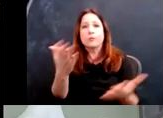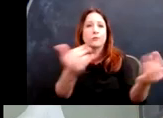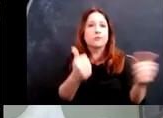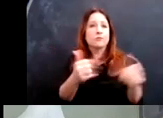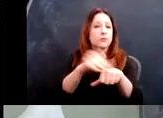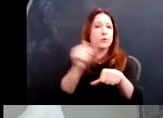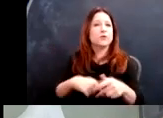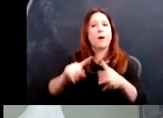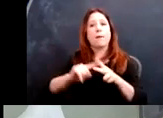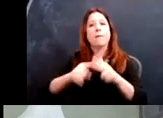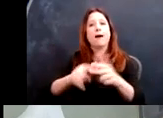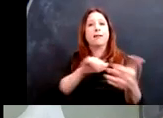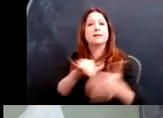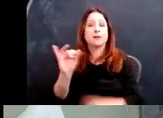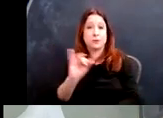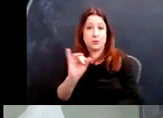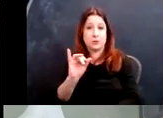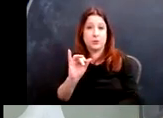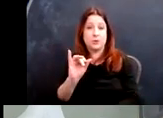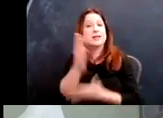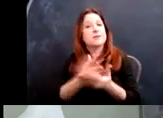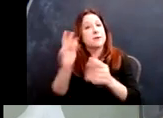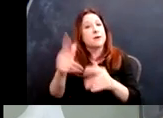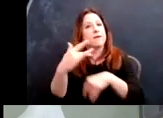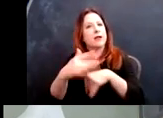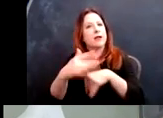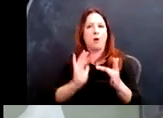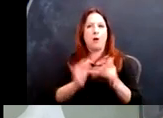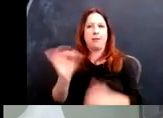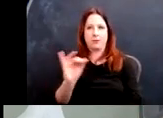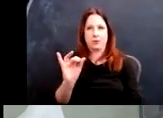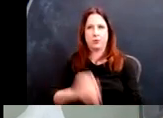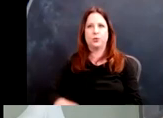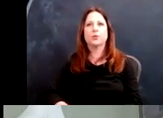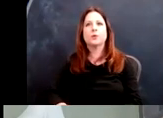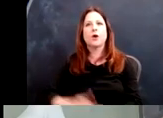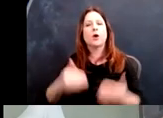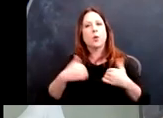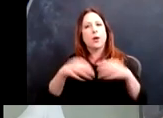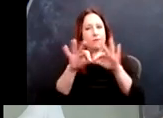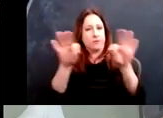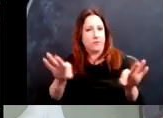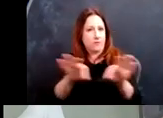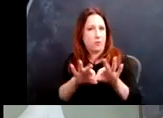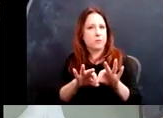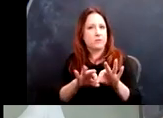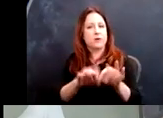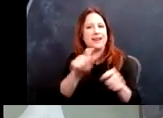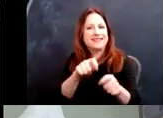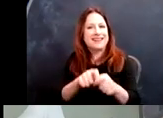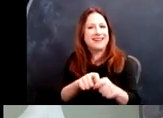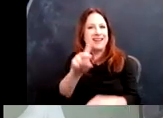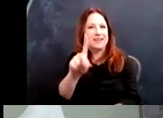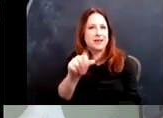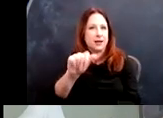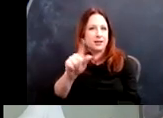know, we have all materials online. So there's all the application forms. We have the online forms for where you put it into actual